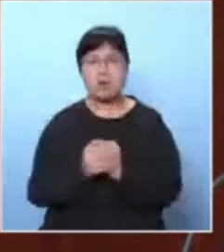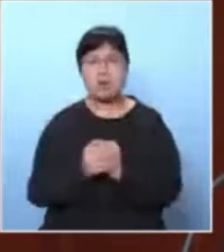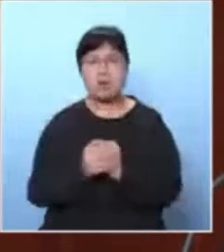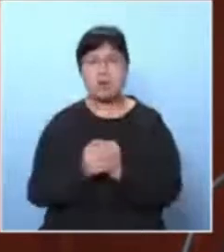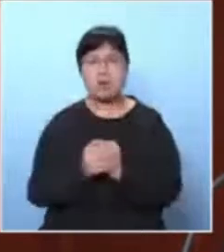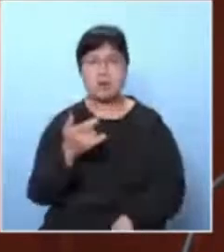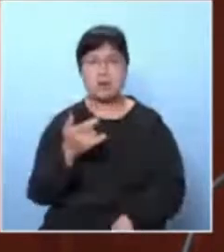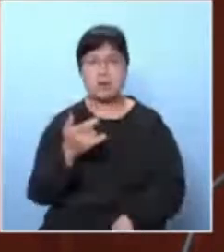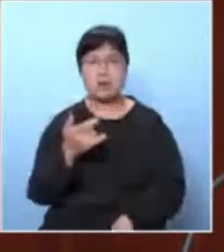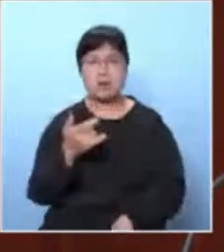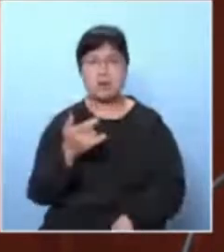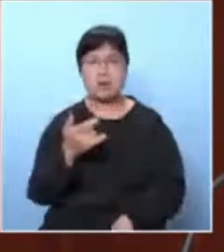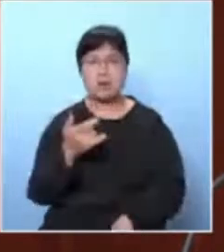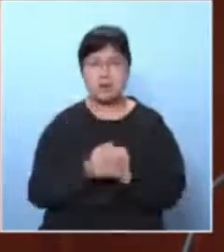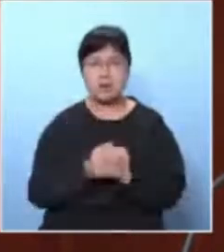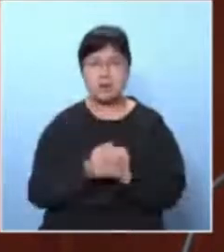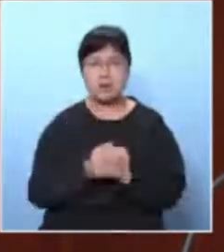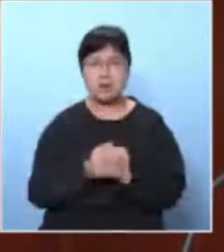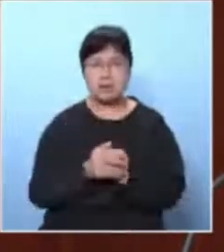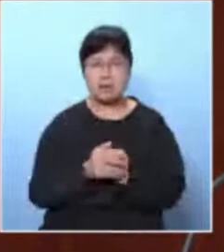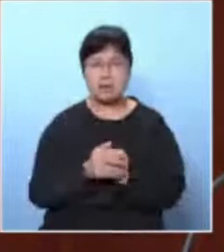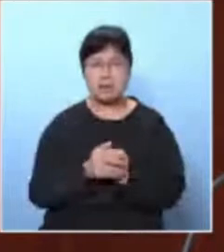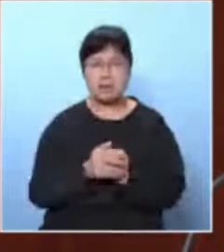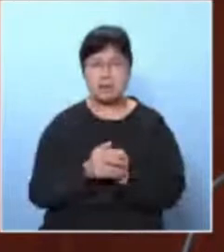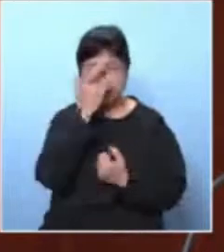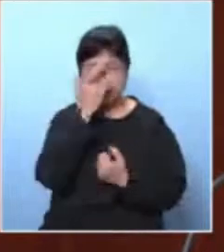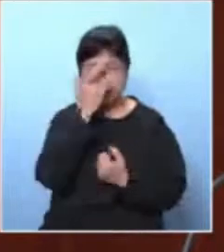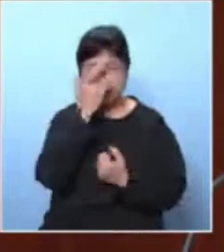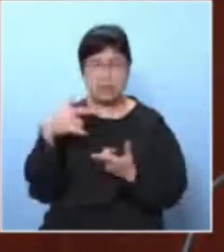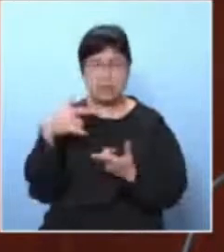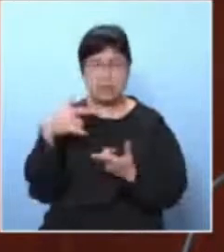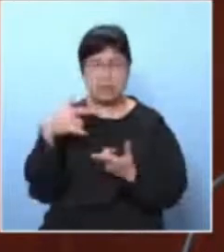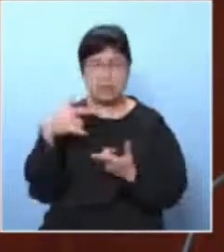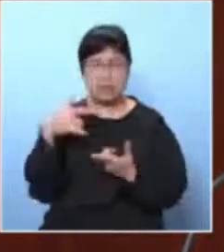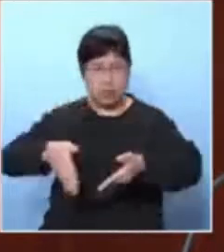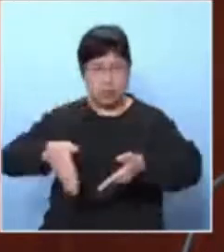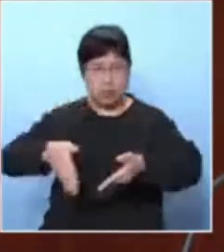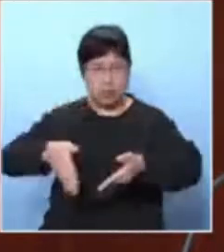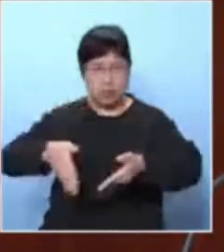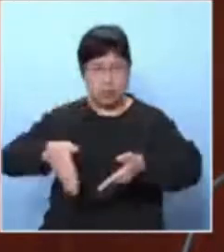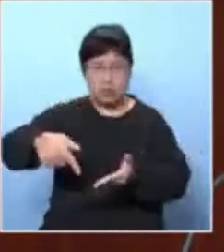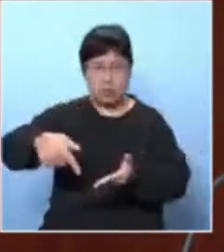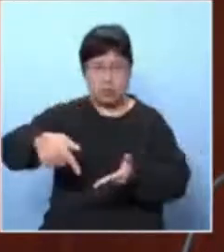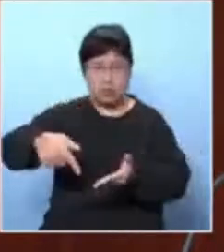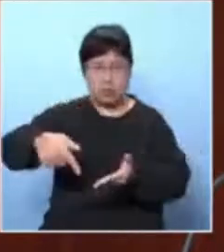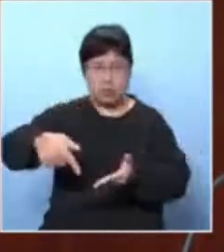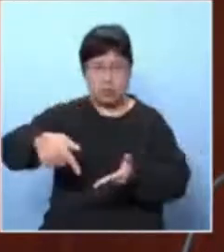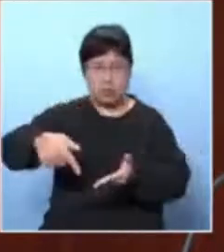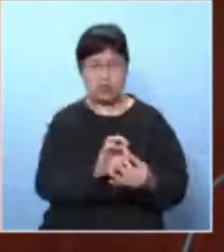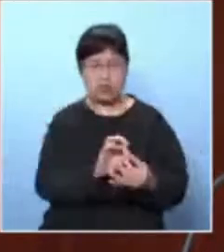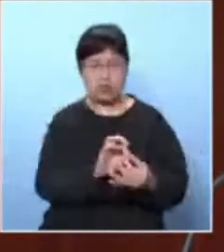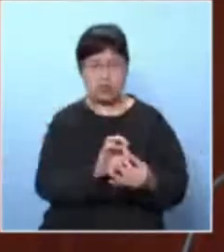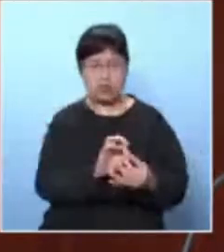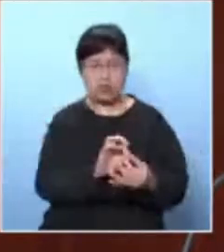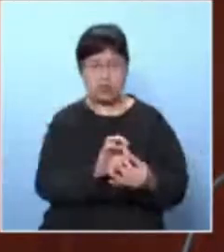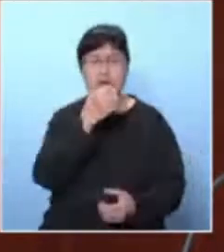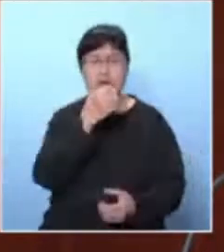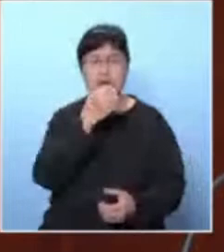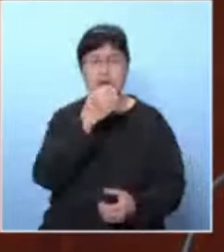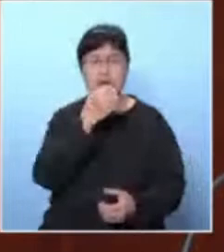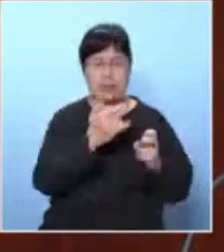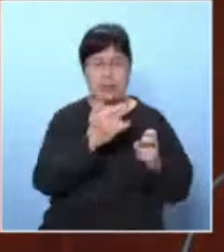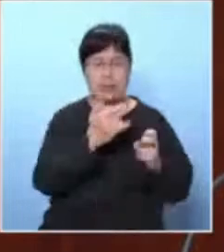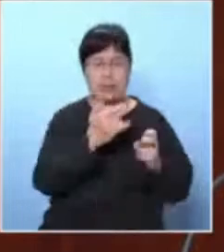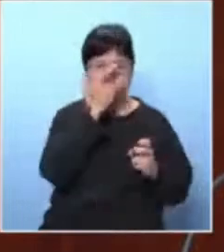connecting the Kai Tak runway area to the MTR Kai Tak Station to strengthen connections among the residential